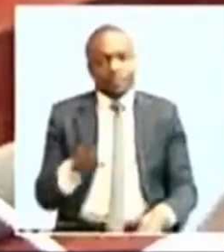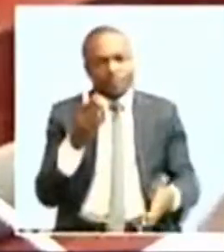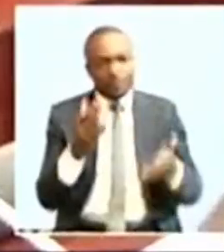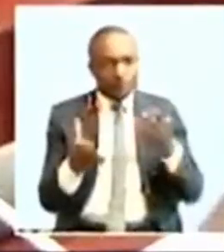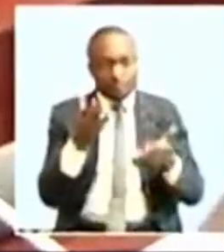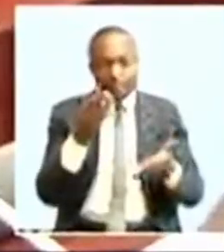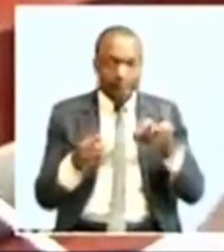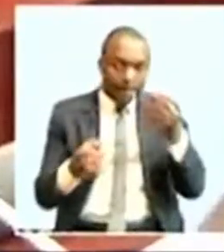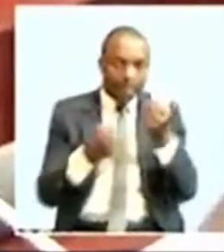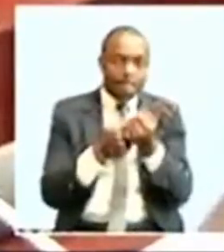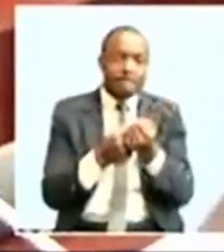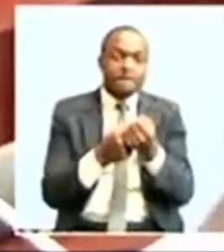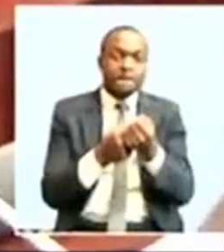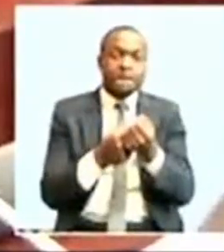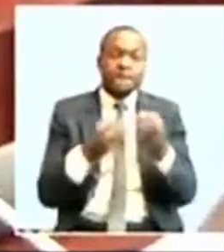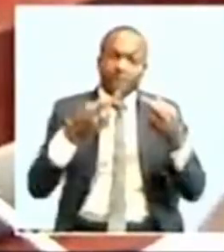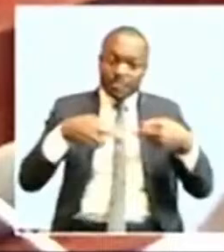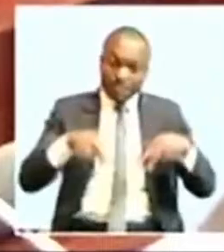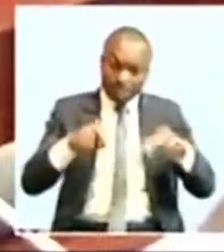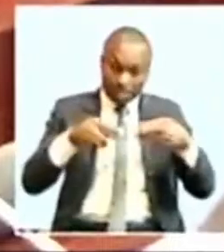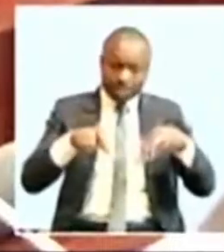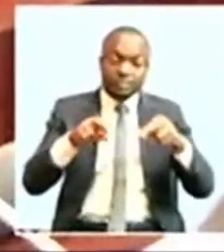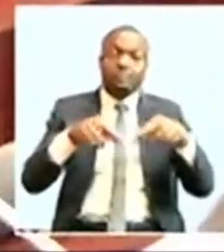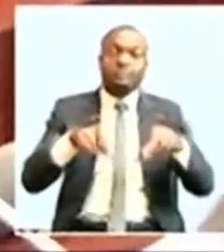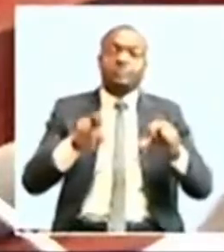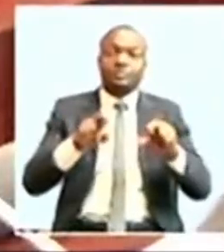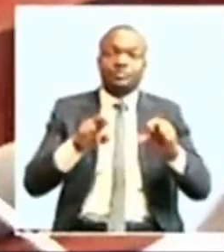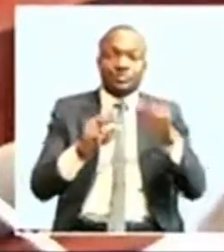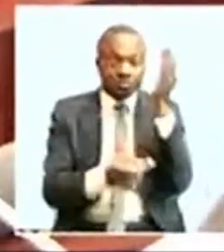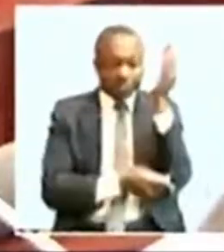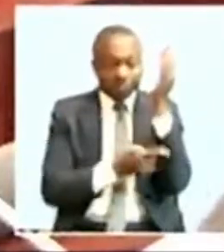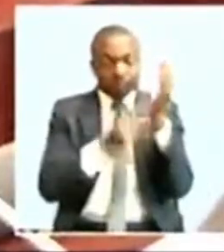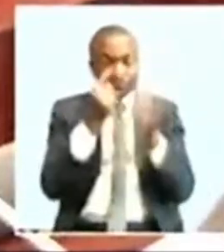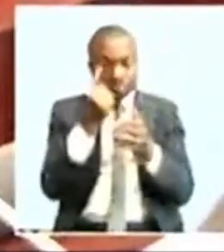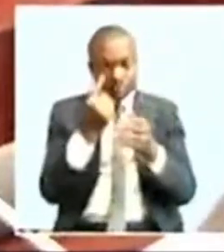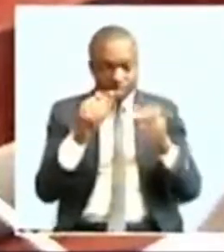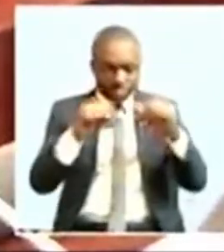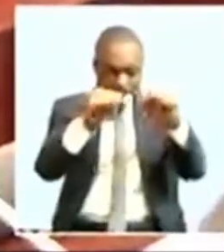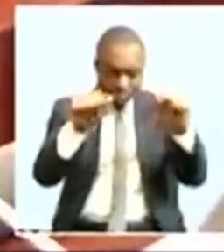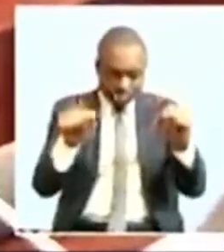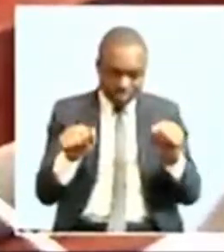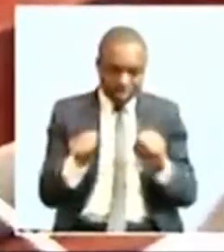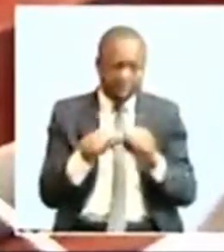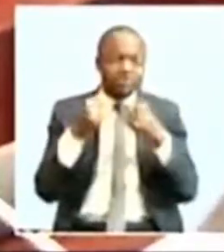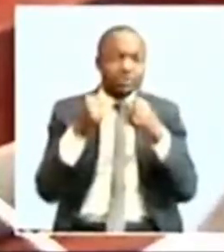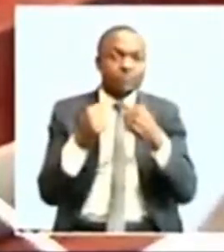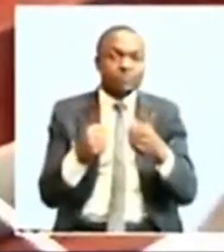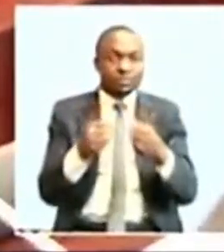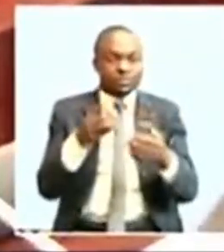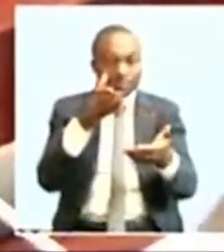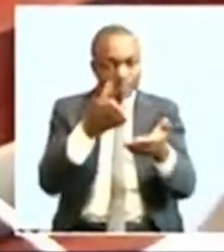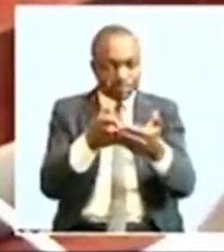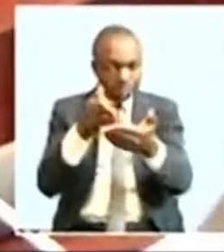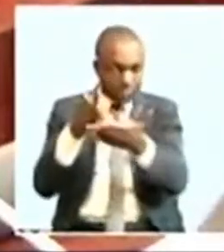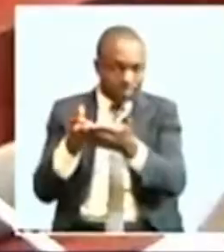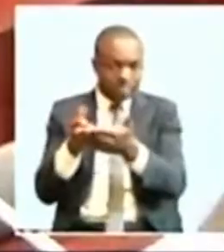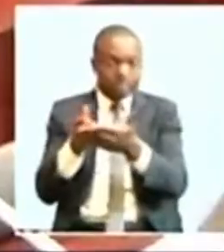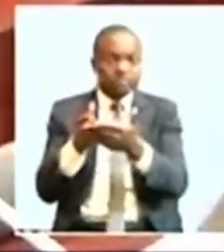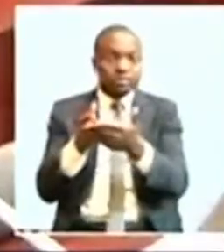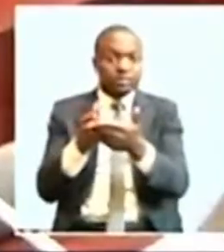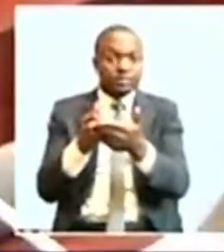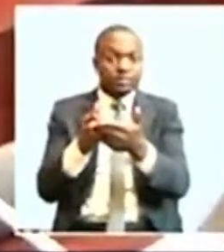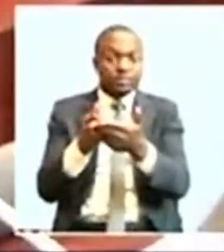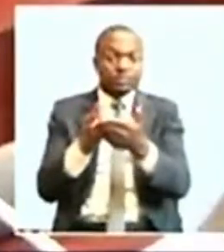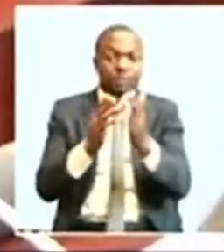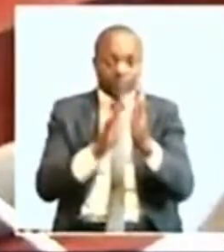subsidizing the research and development, which is one of the areas that are quite hanging low. So as well as strengthening these measures within CDF,